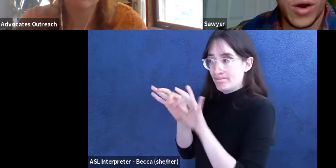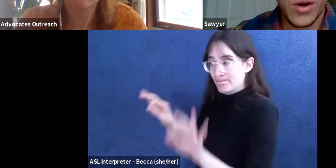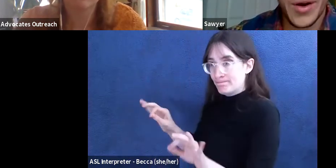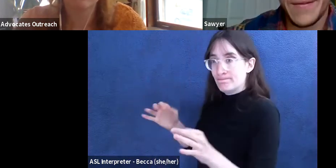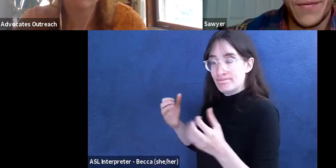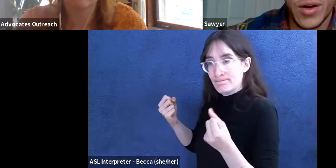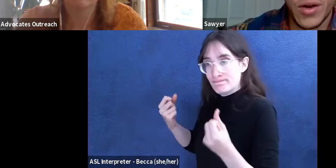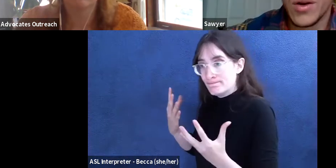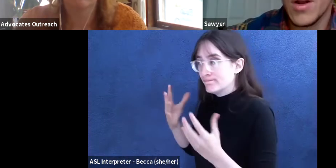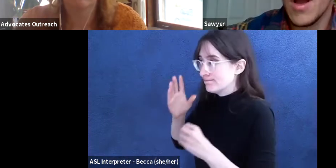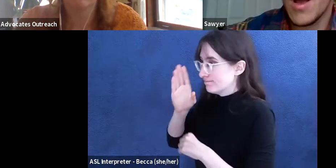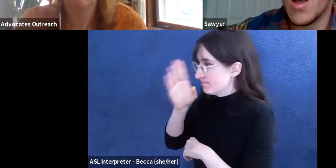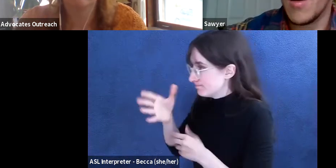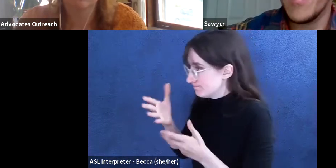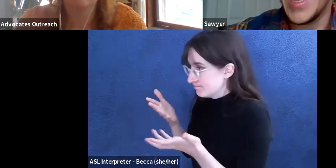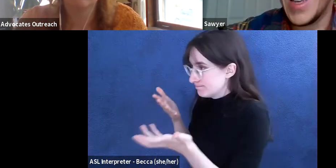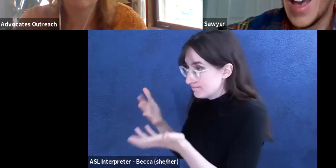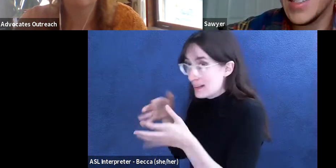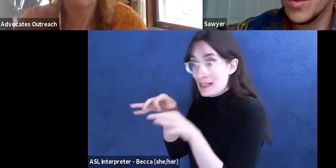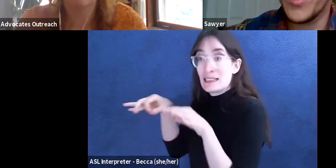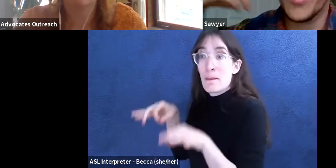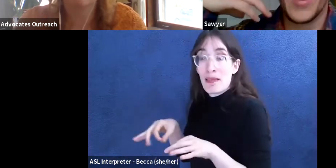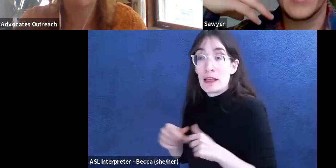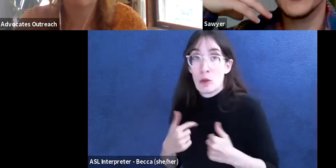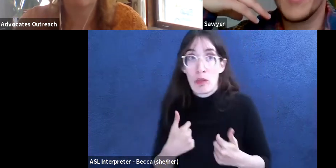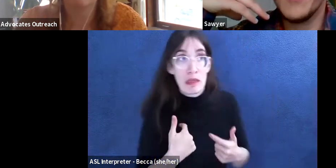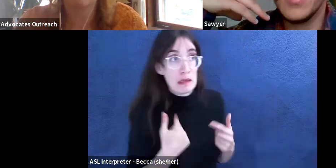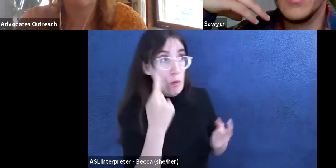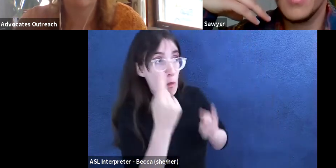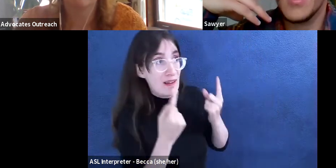And just affirming that there are many ways to be,